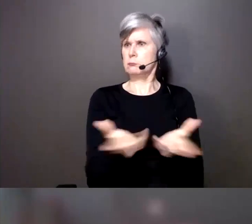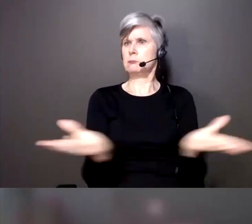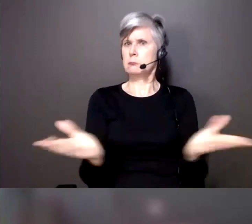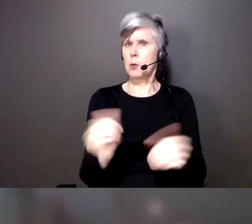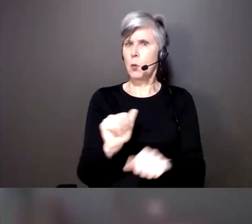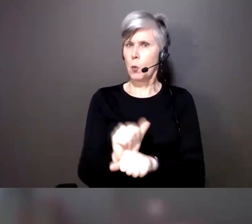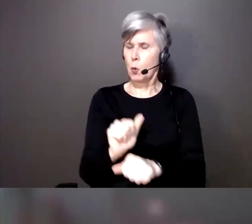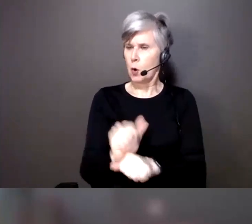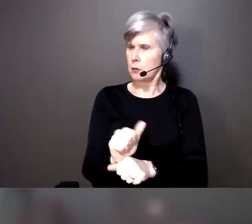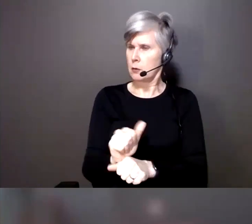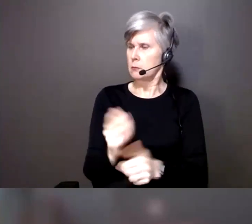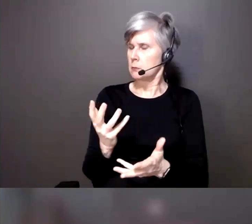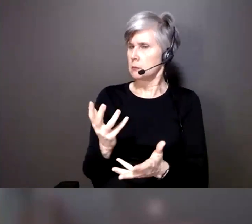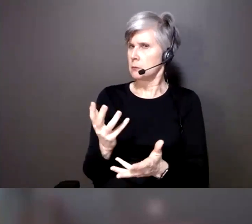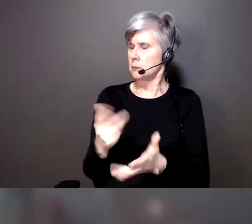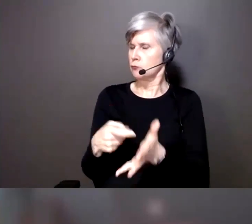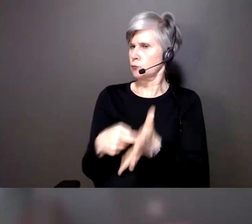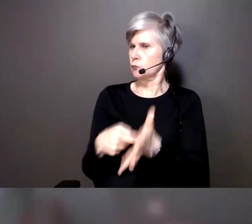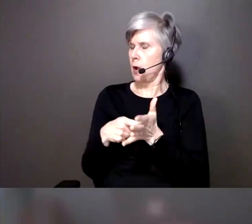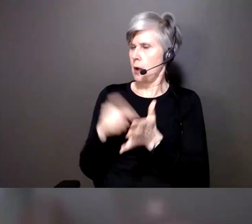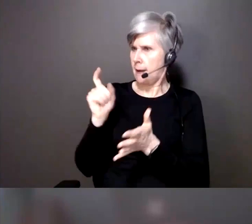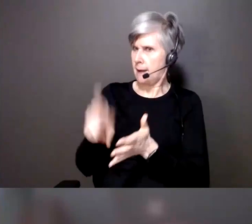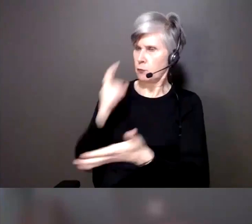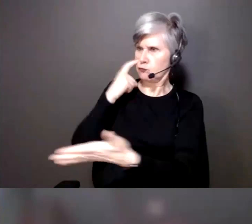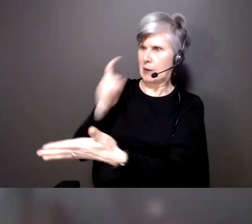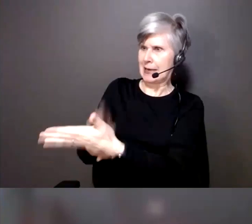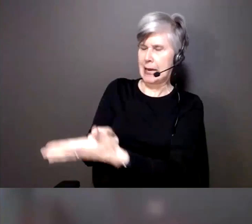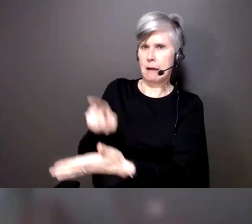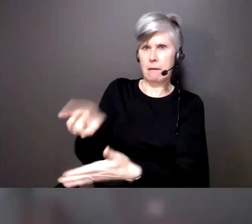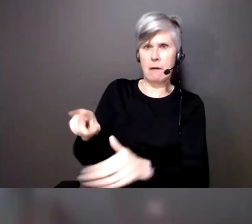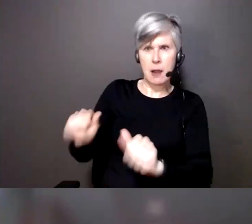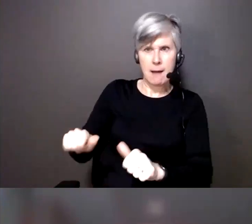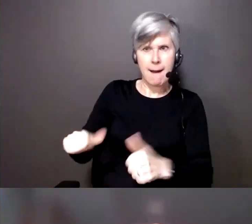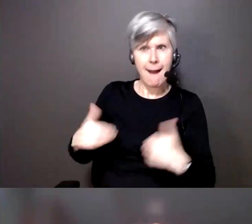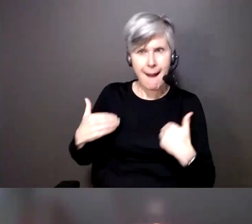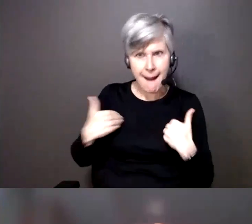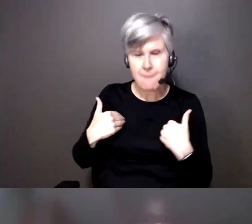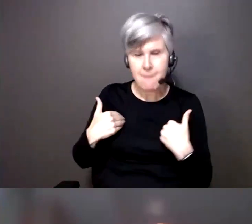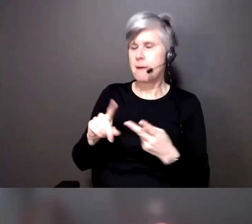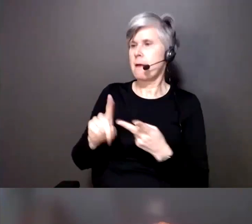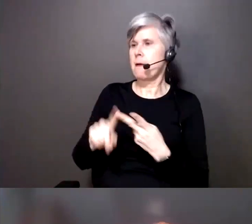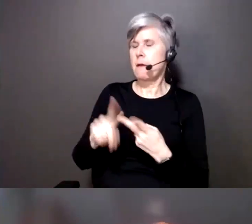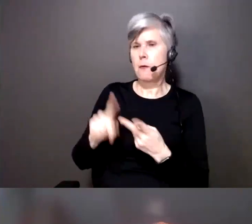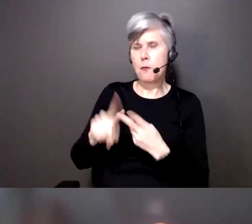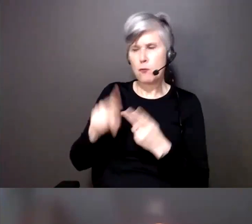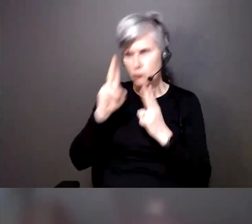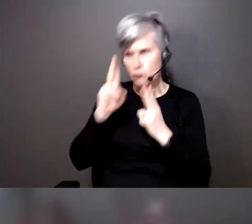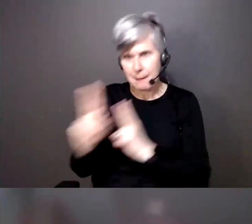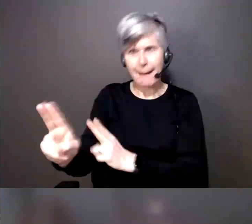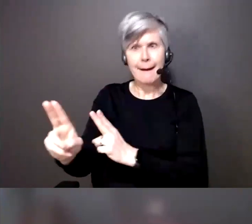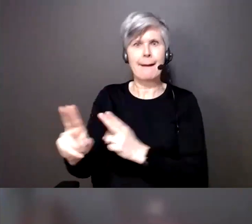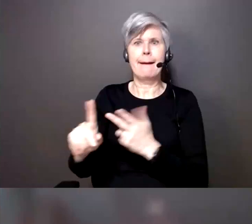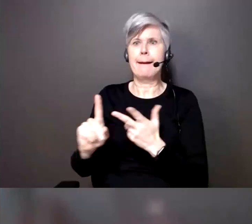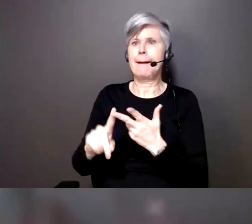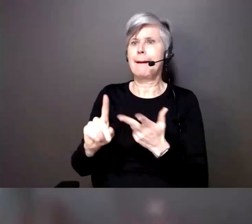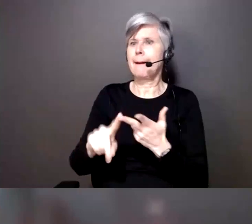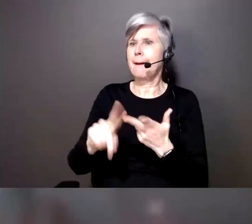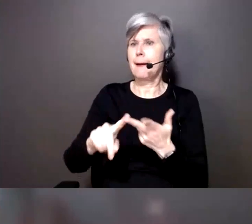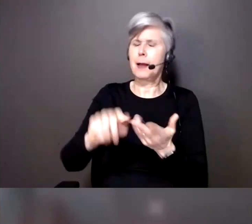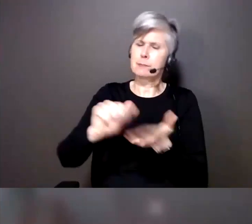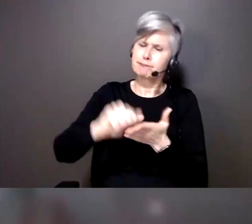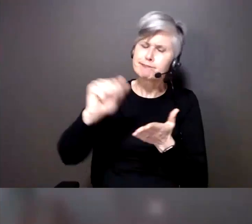with respect, eliminating situations of harassment and discrimination. But even more than that, it's being